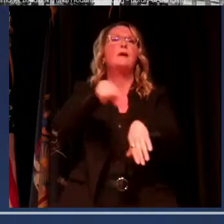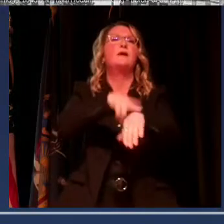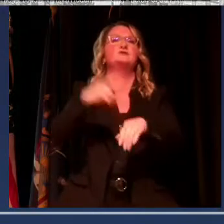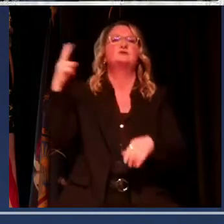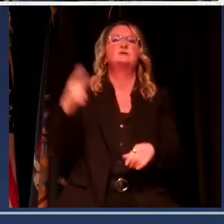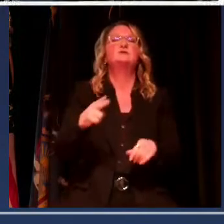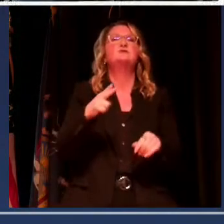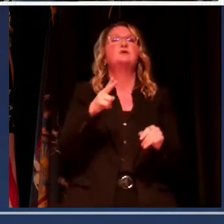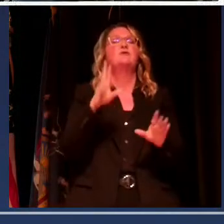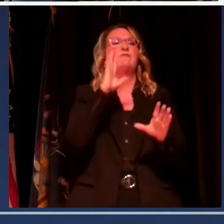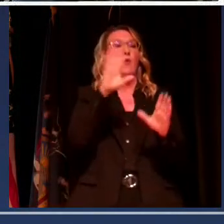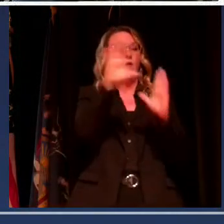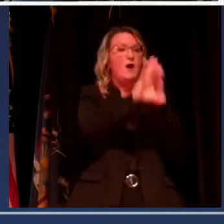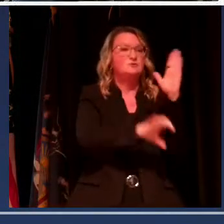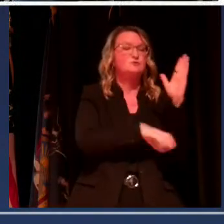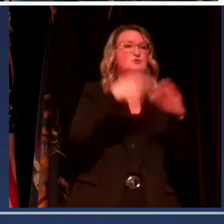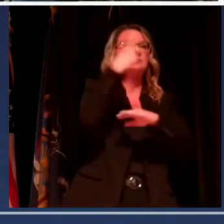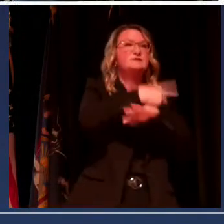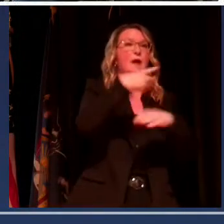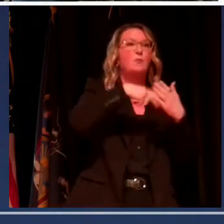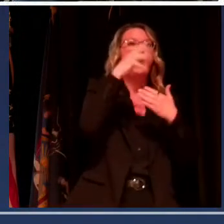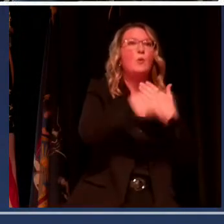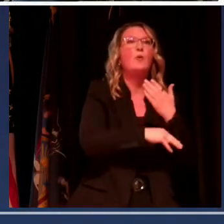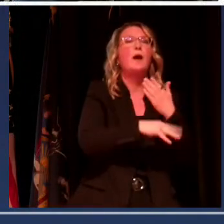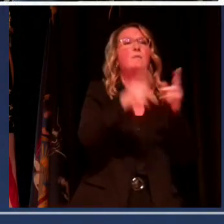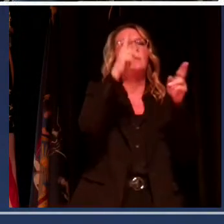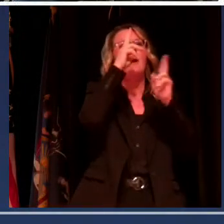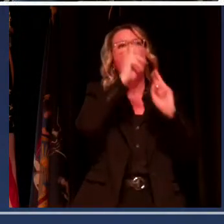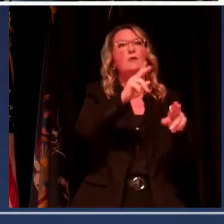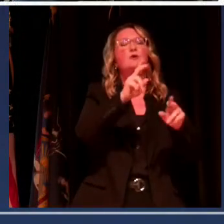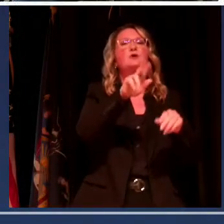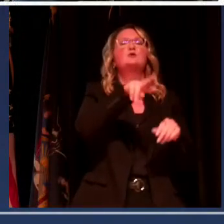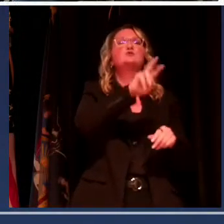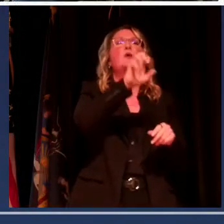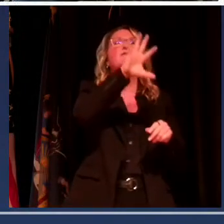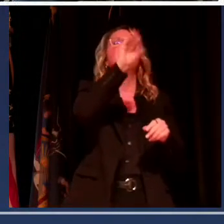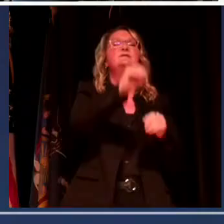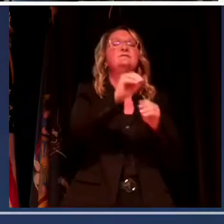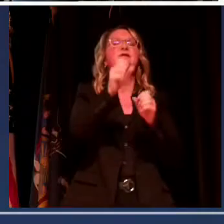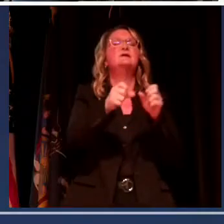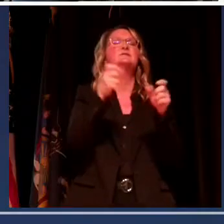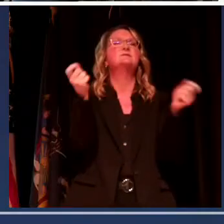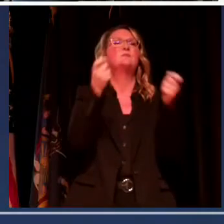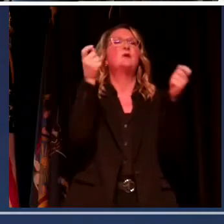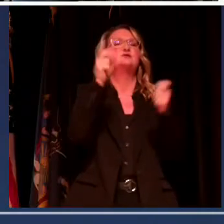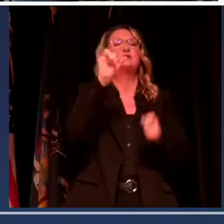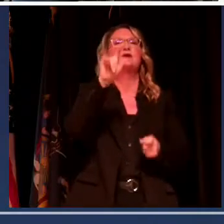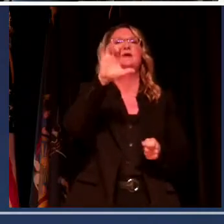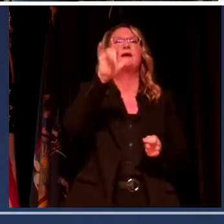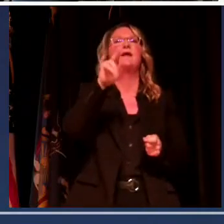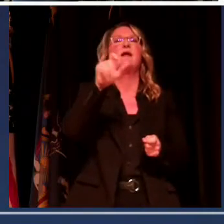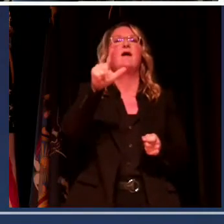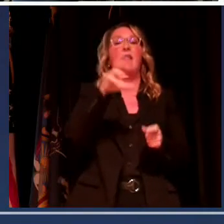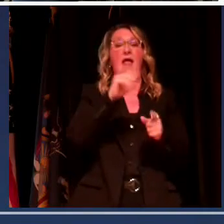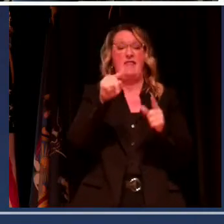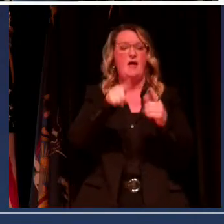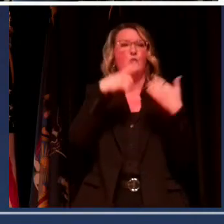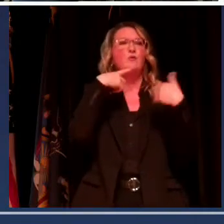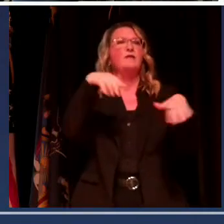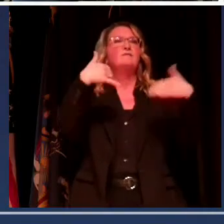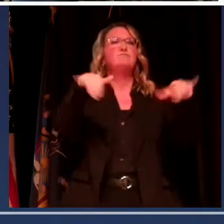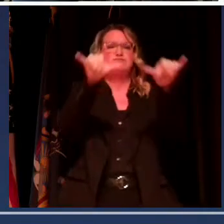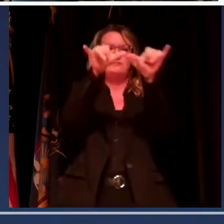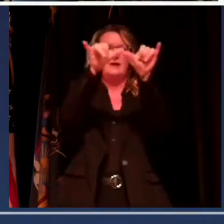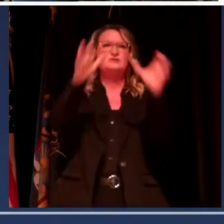presenting Constitution Day programming, commemorating the upcoming 200th anniversary of the Erie Canal, an engineering marvel that helped